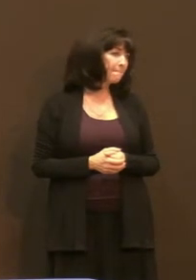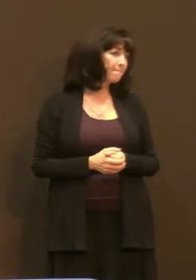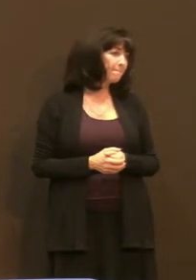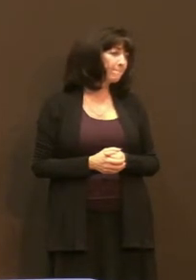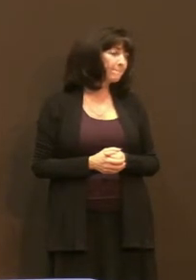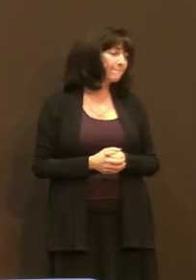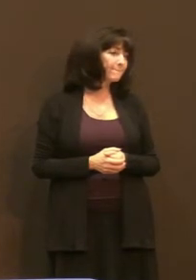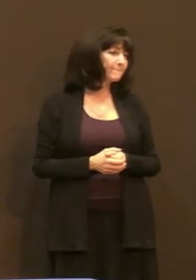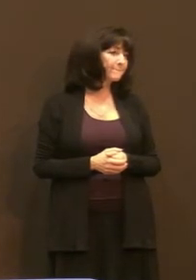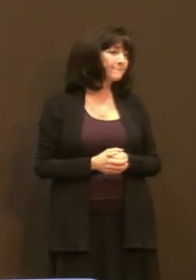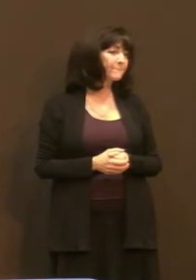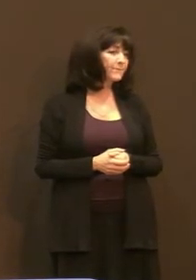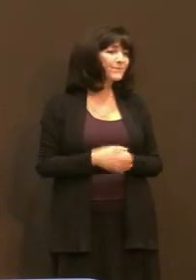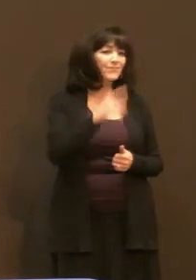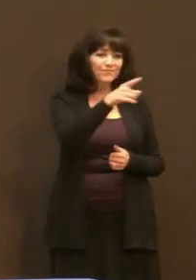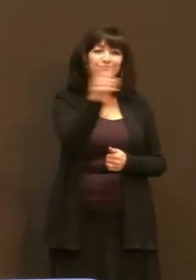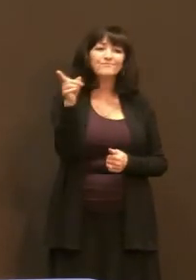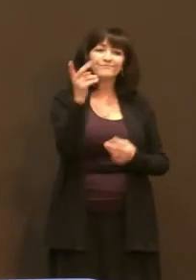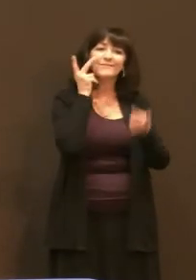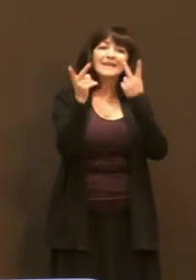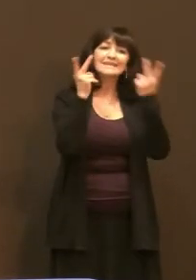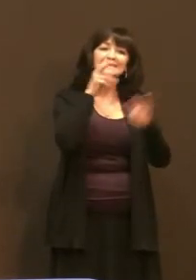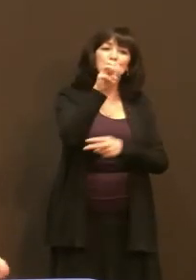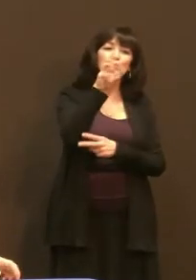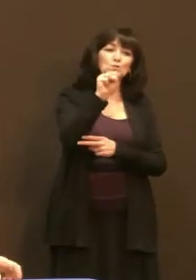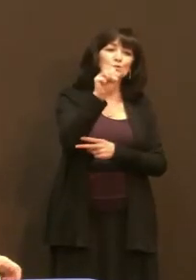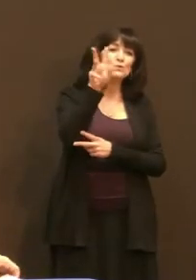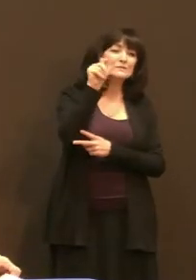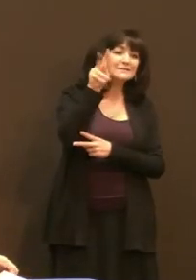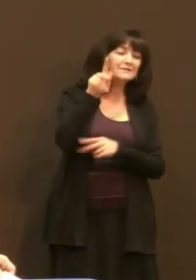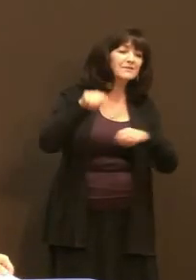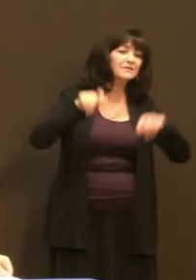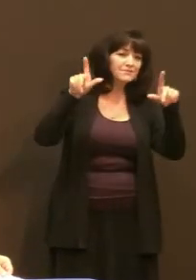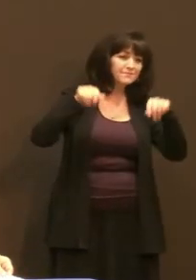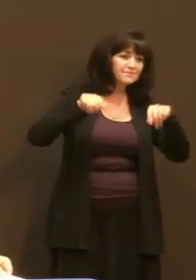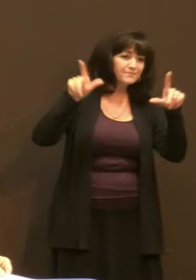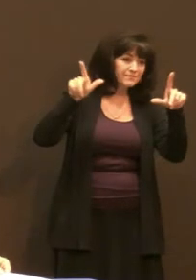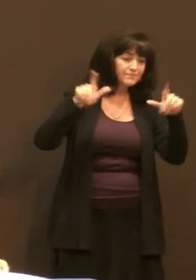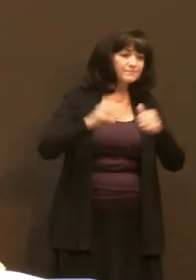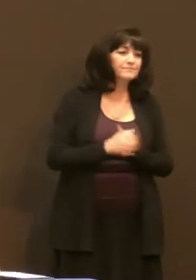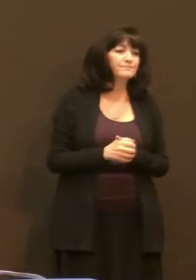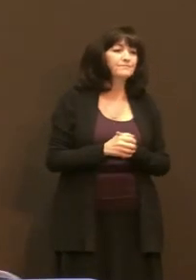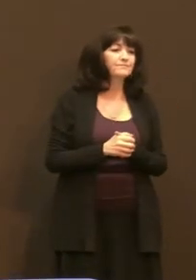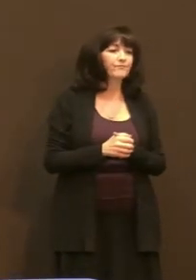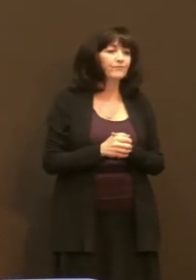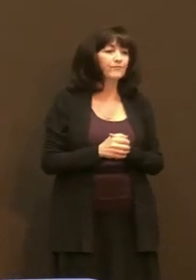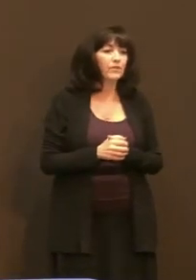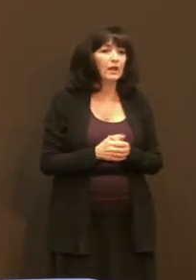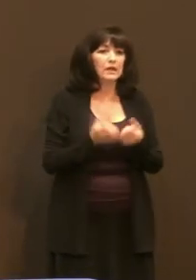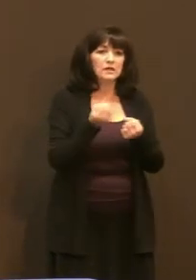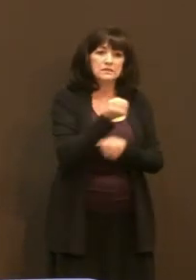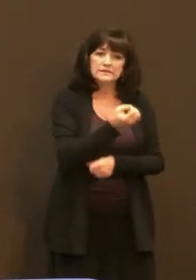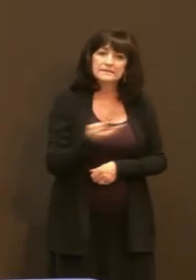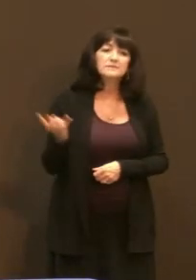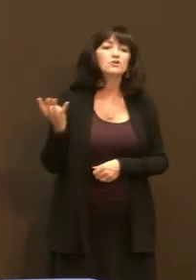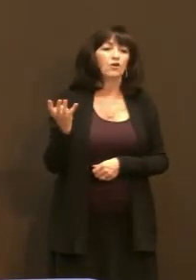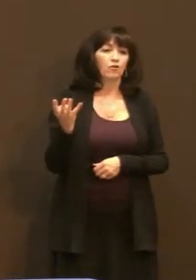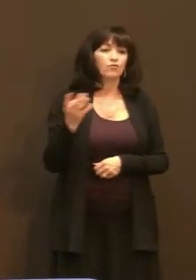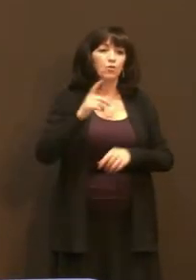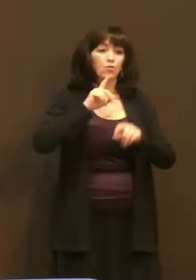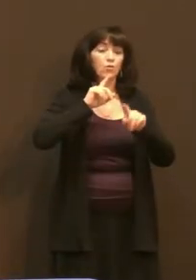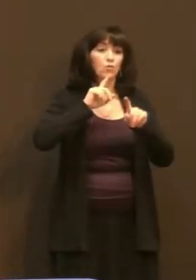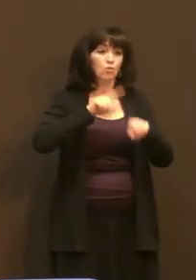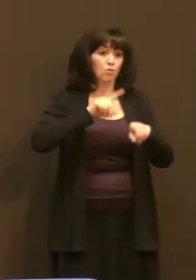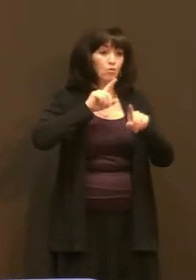as everybody notices on the news, the supply chain is stressed. We have several orders that have been ordered and we've